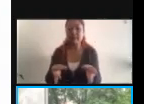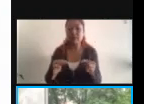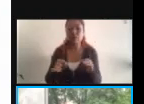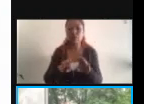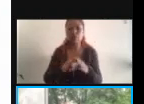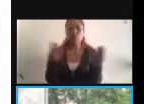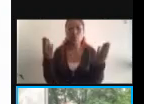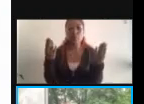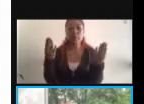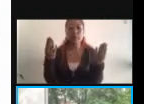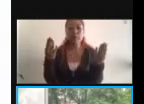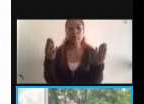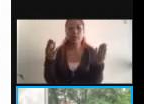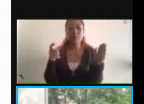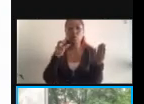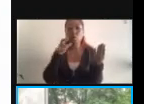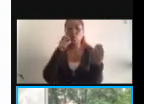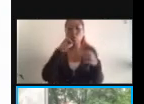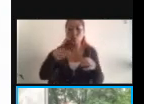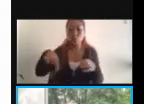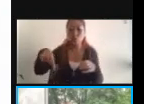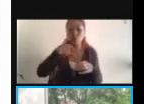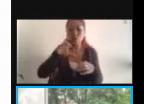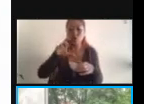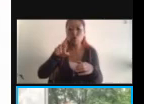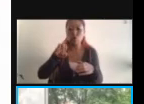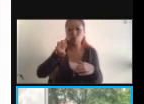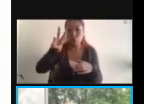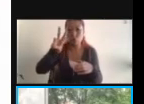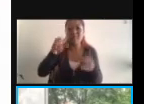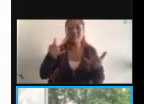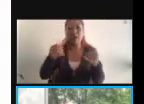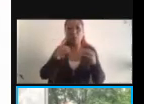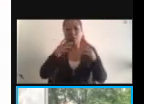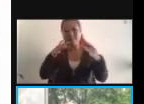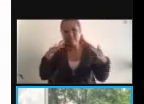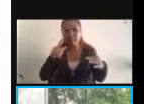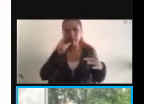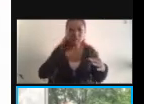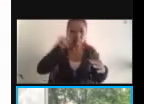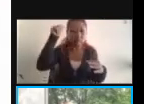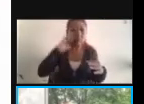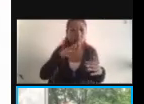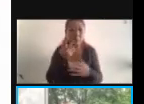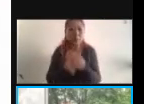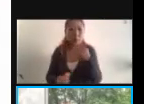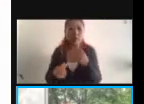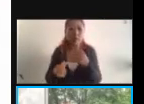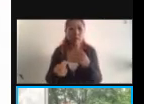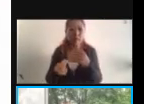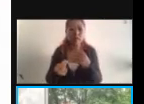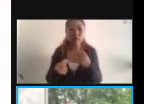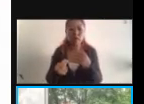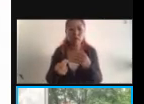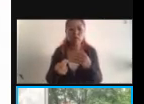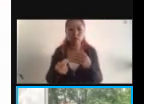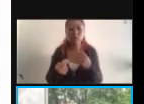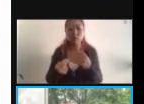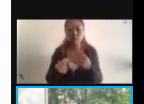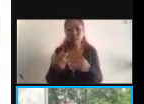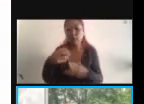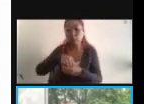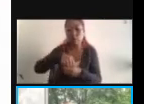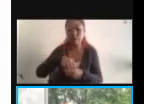composition of the crew members. Now the crew members are more diverse, and they included both the males and